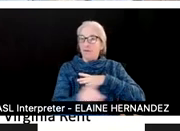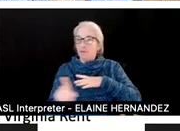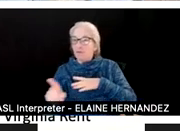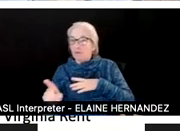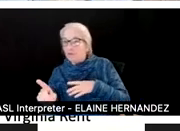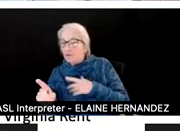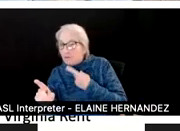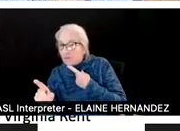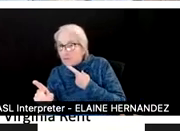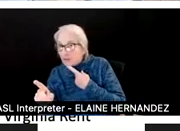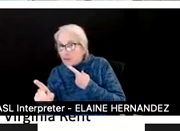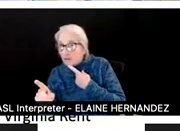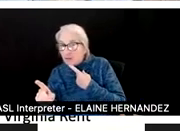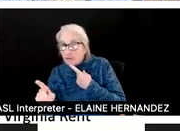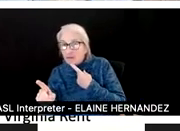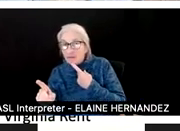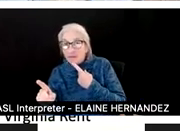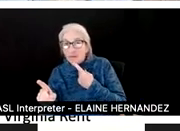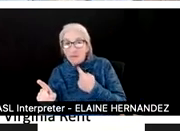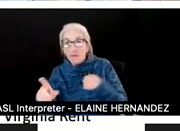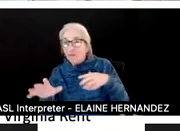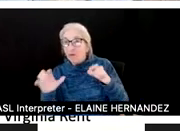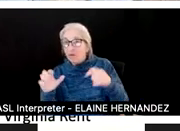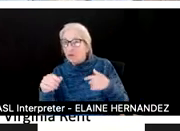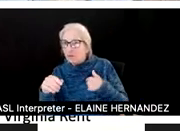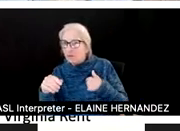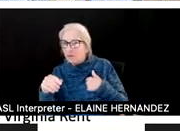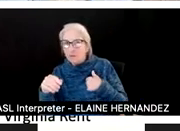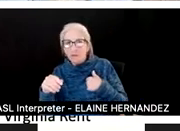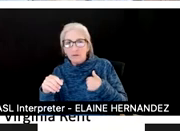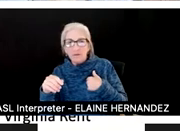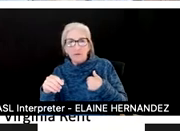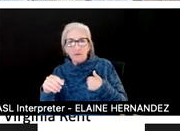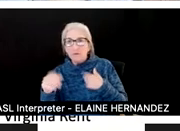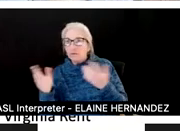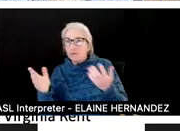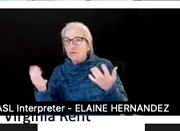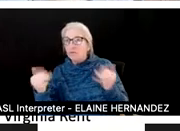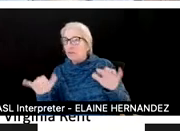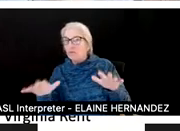I'm sorry. Am I unfrozen now? Am I still frozen?